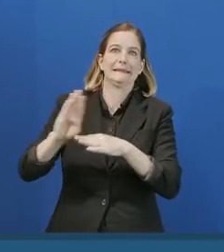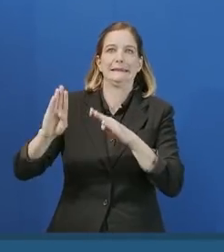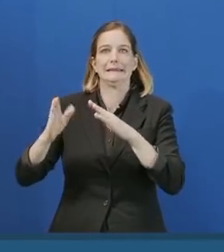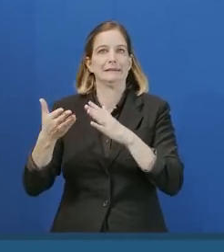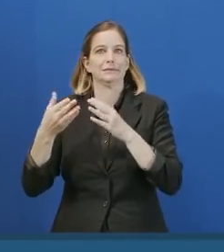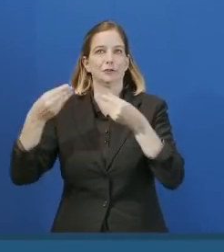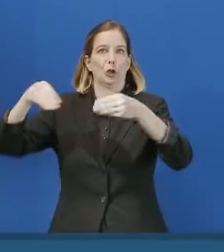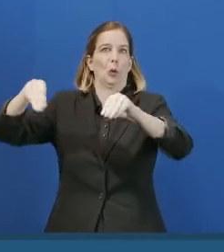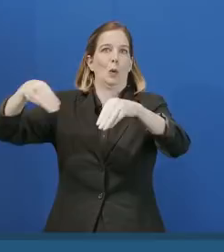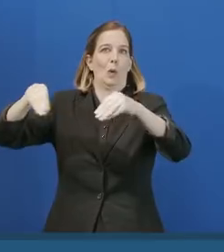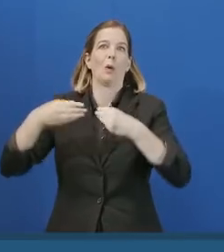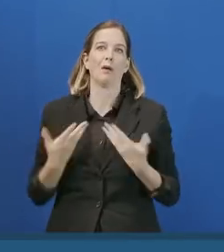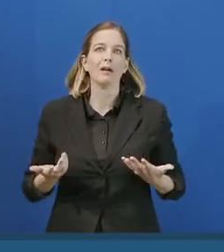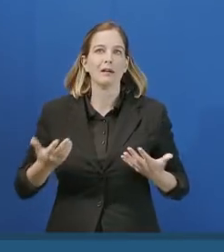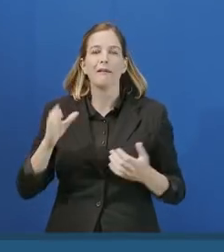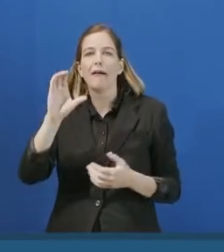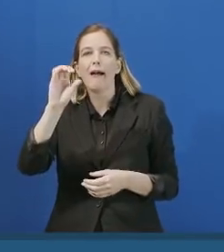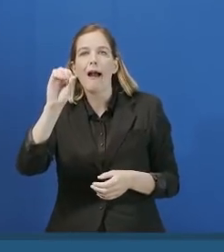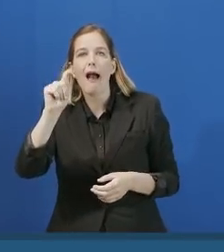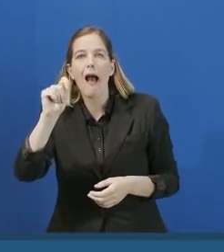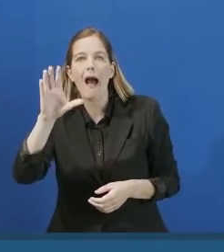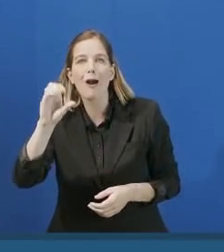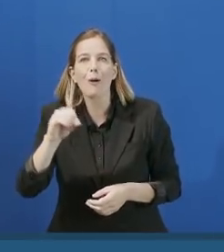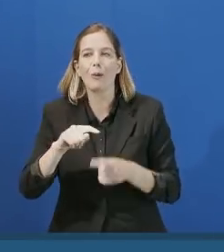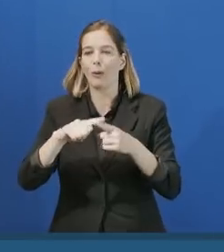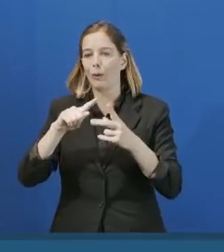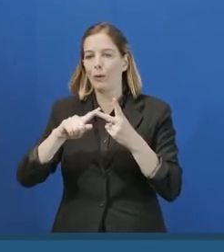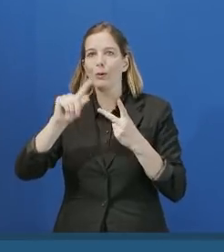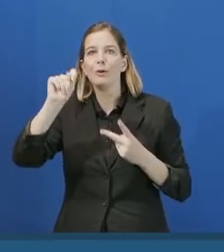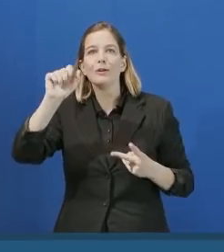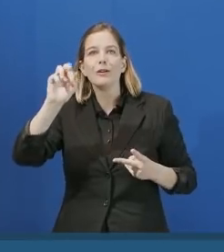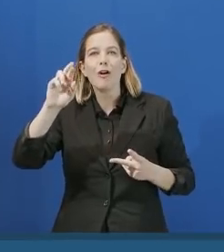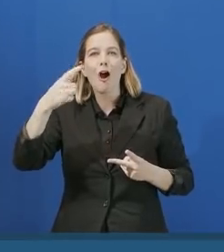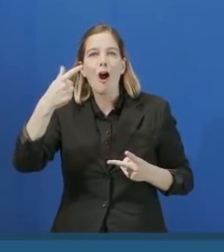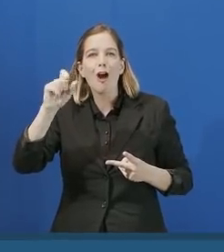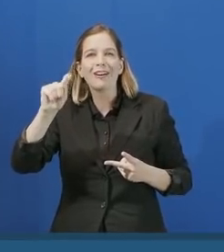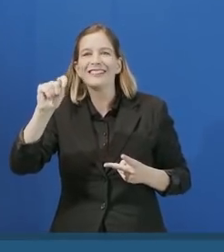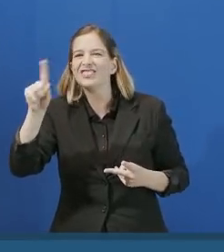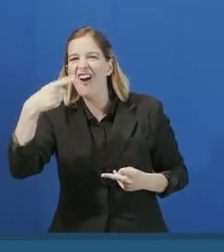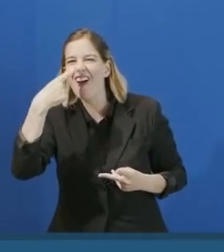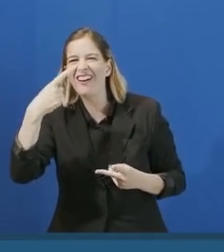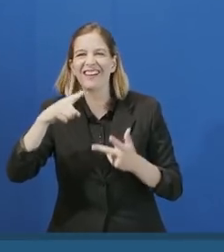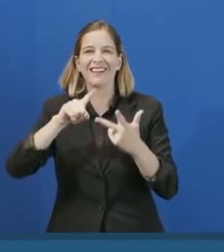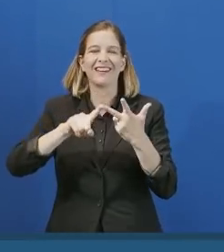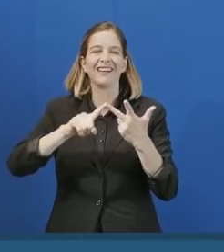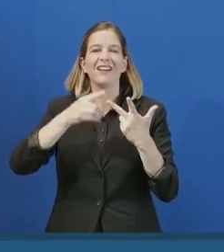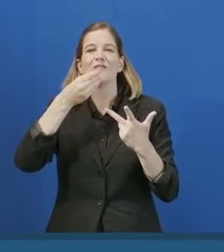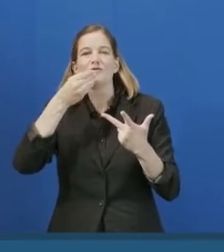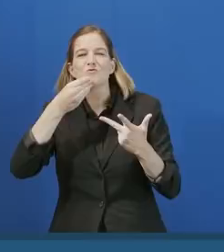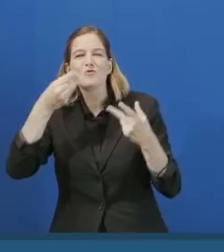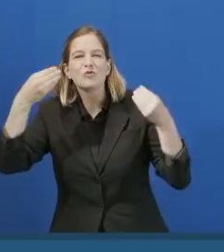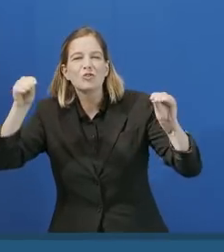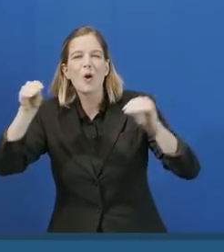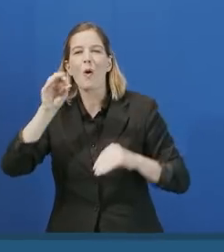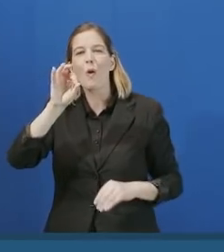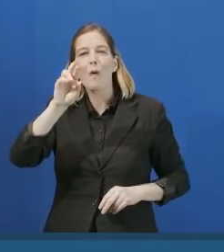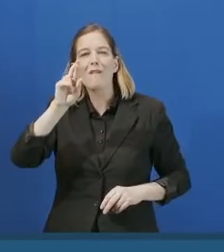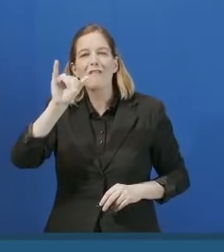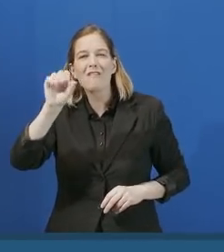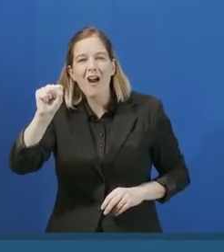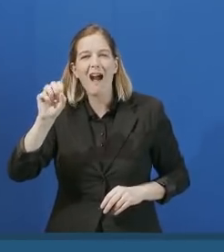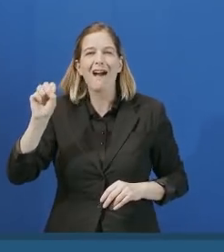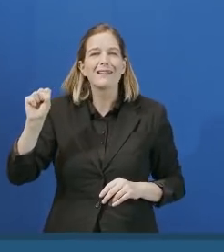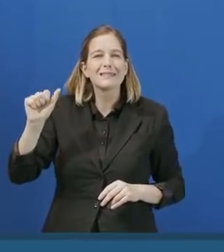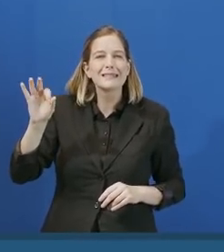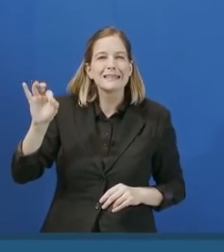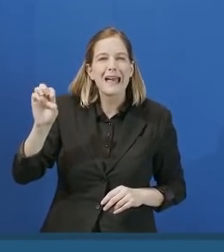operators. Our Costco's and our Targets, our grocery stores, our Fry's and Safeways in terms of how to